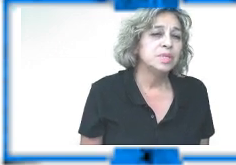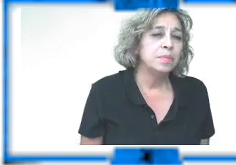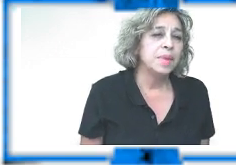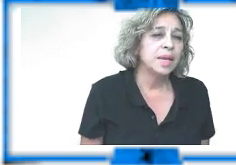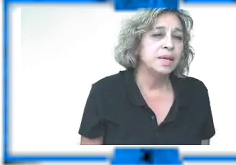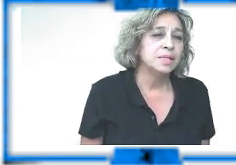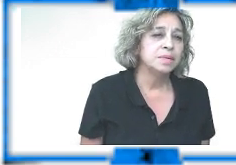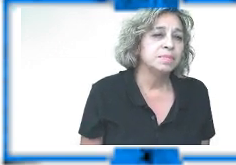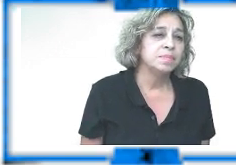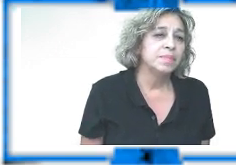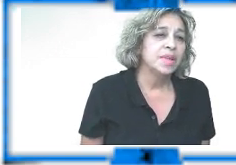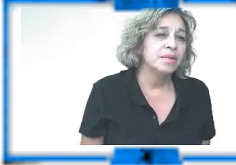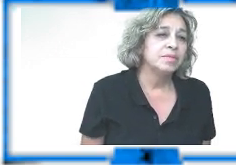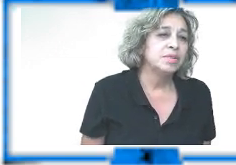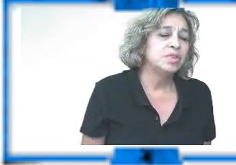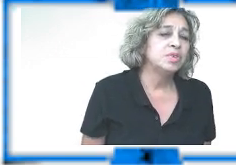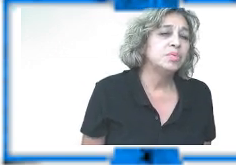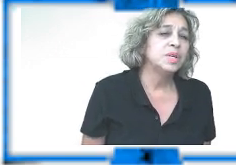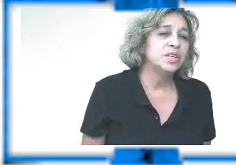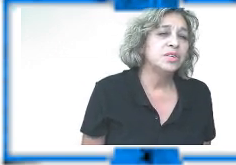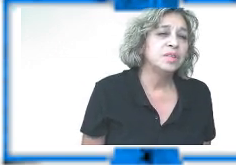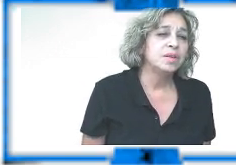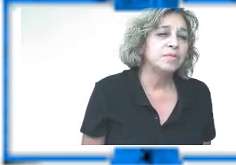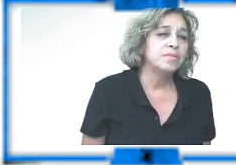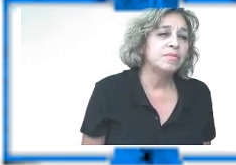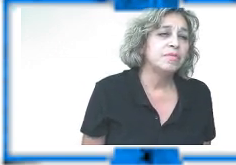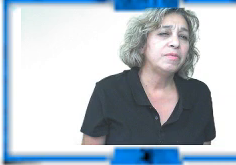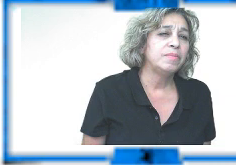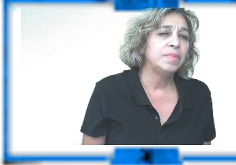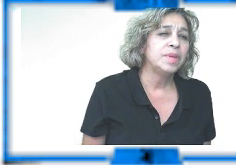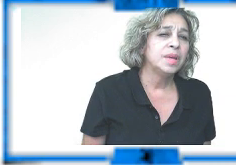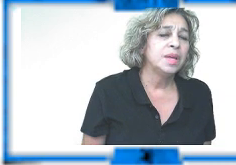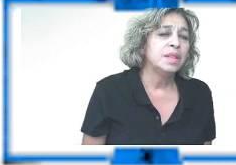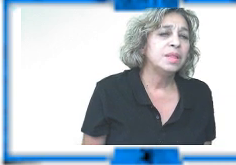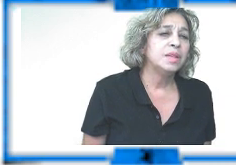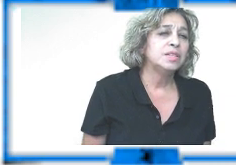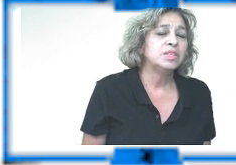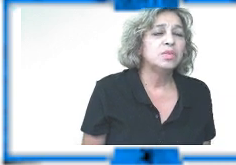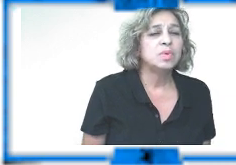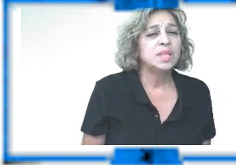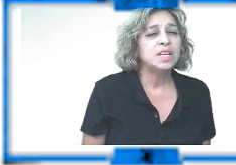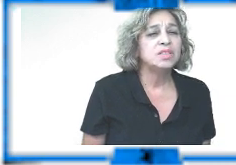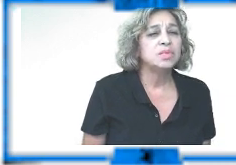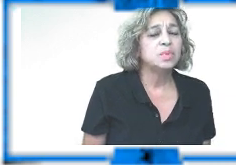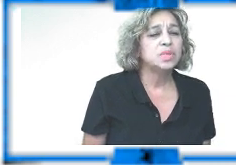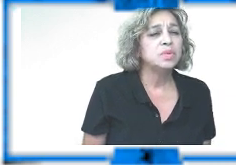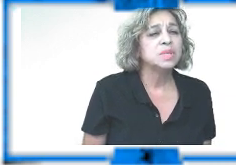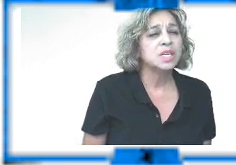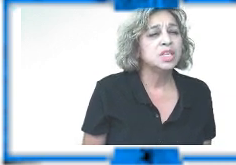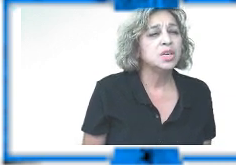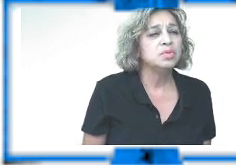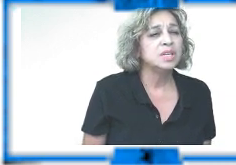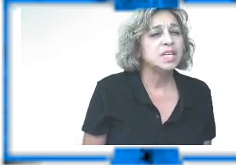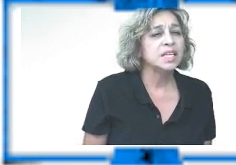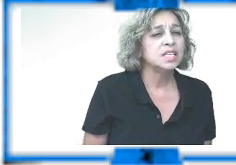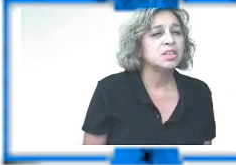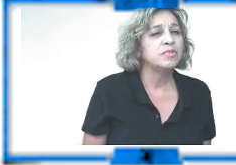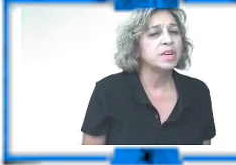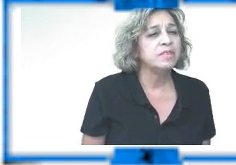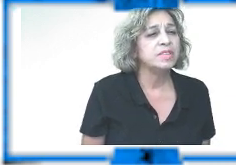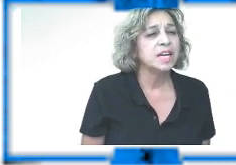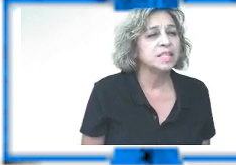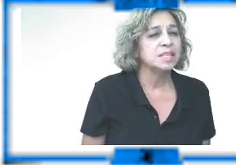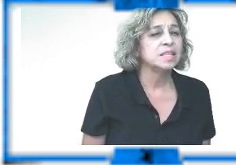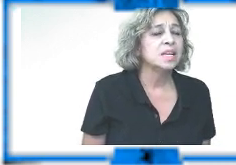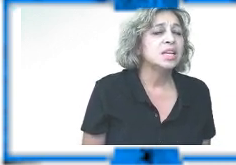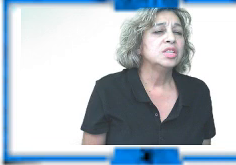There was a mechanism to return them. So what they used to do was condone the taxes or